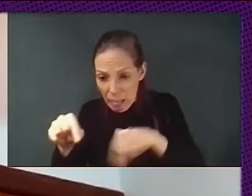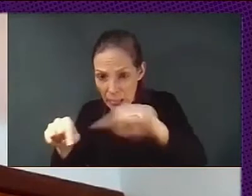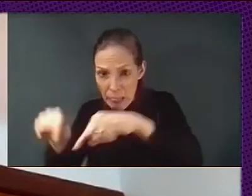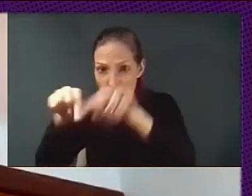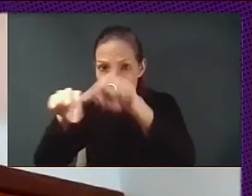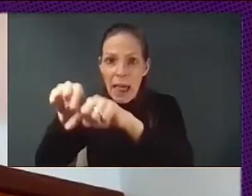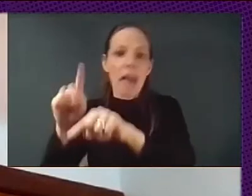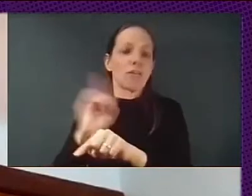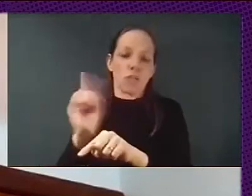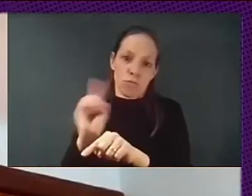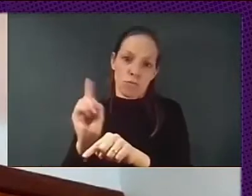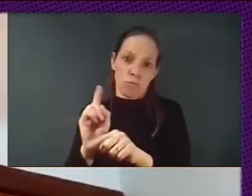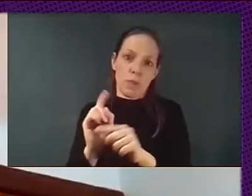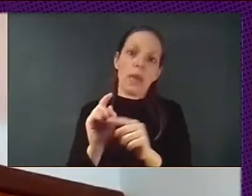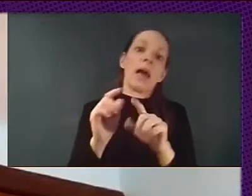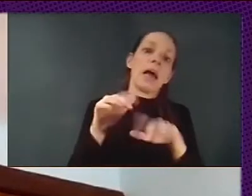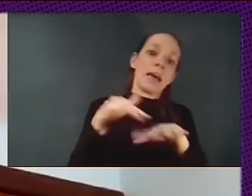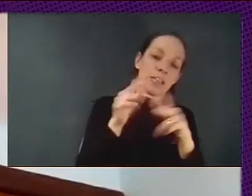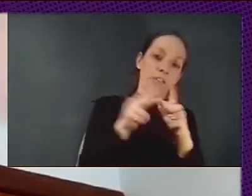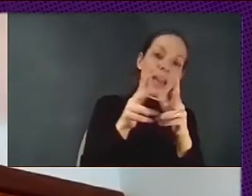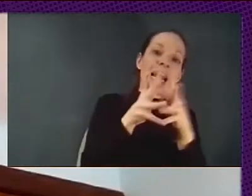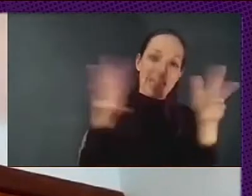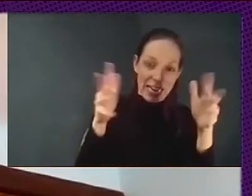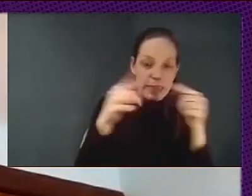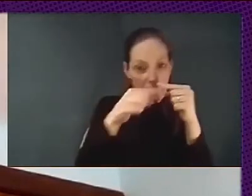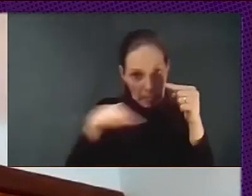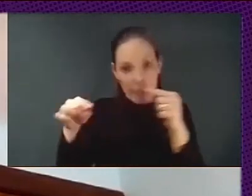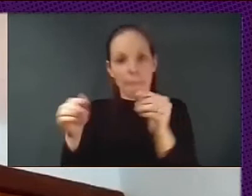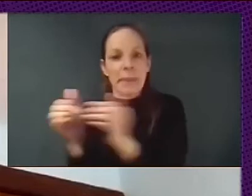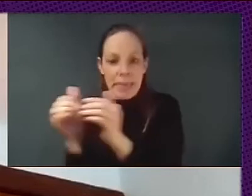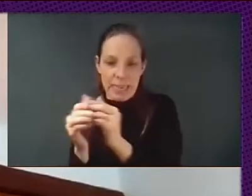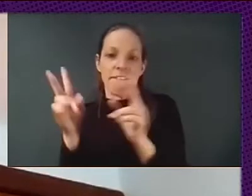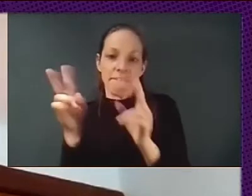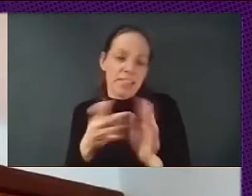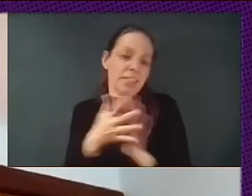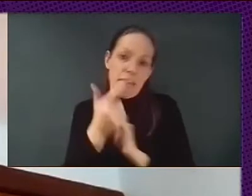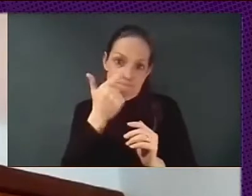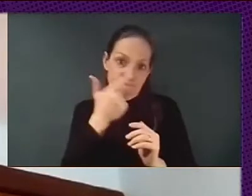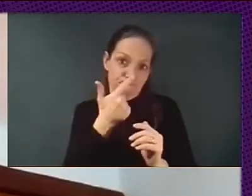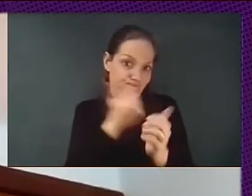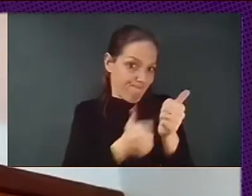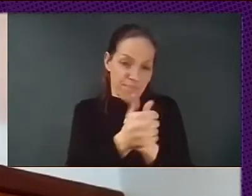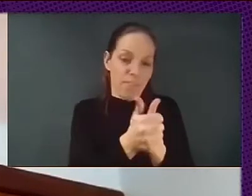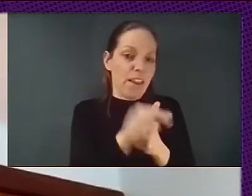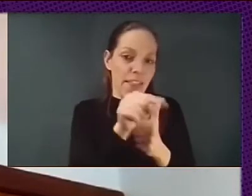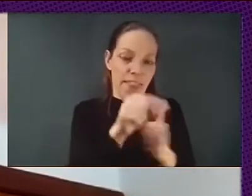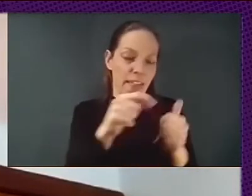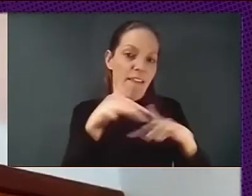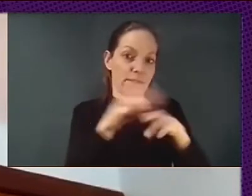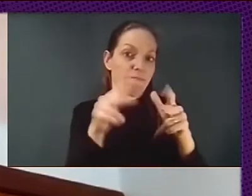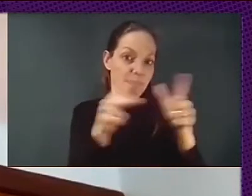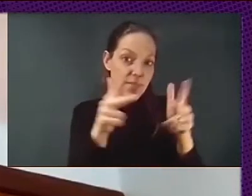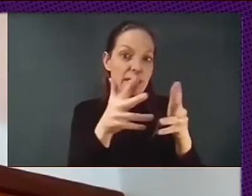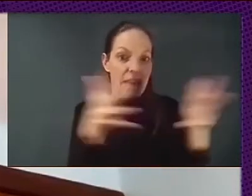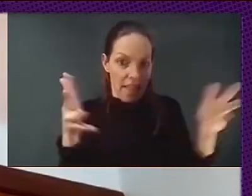this, if you start now digging deeper at the antitrust movement, everything is based around competition. So the